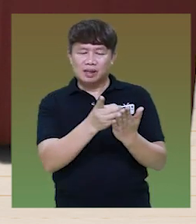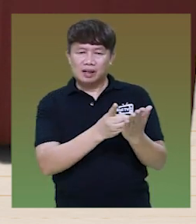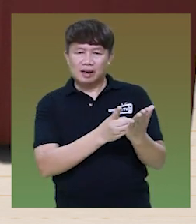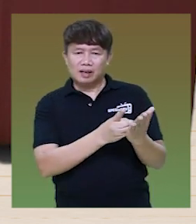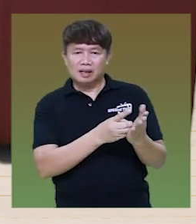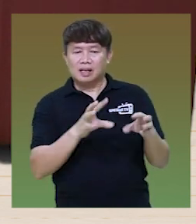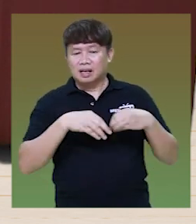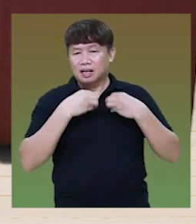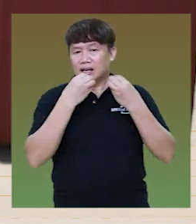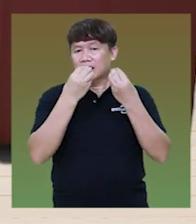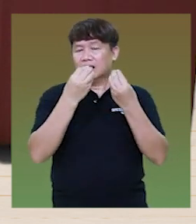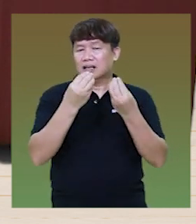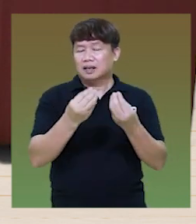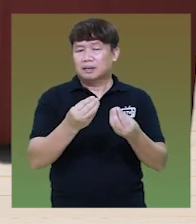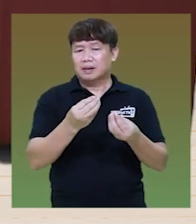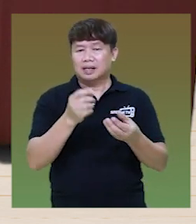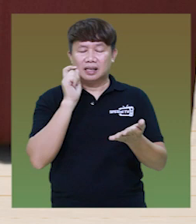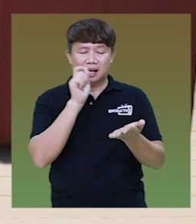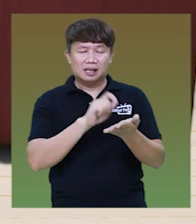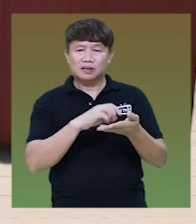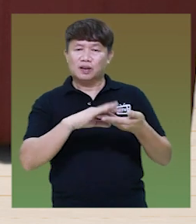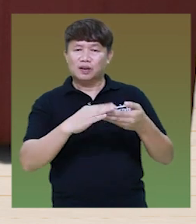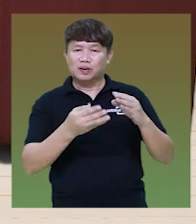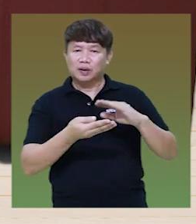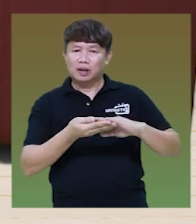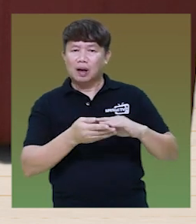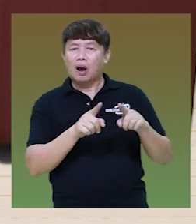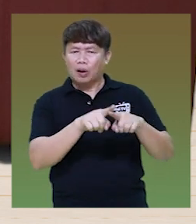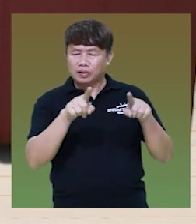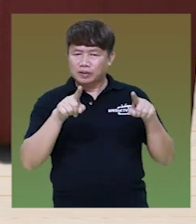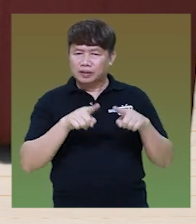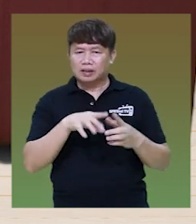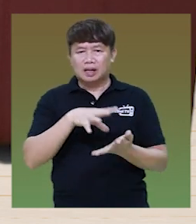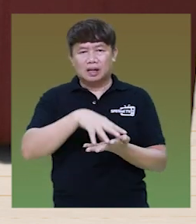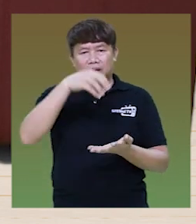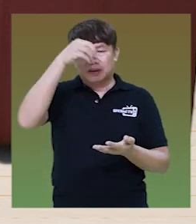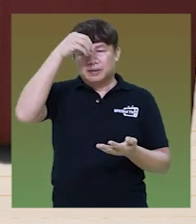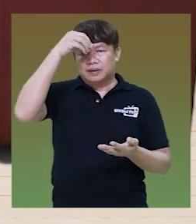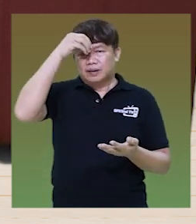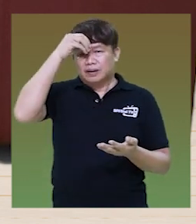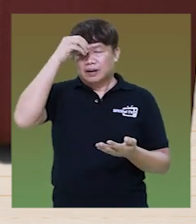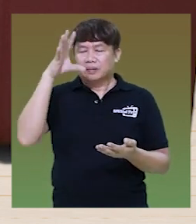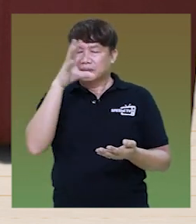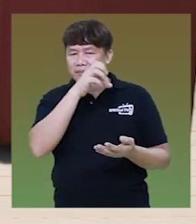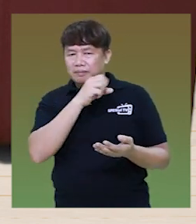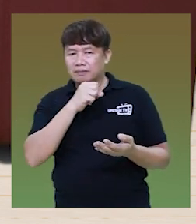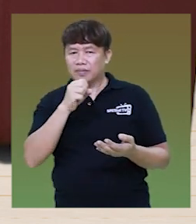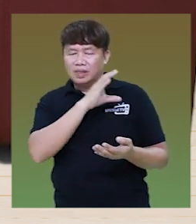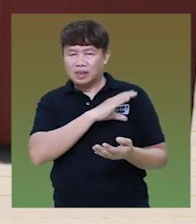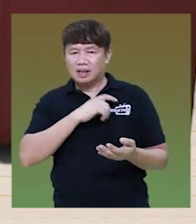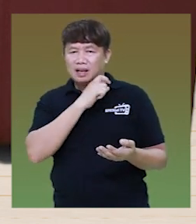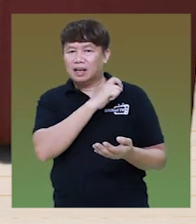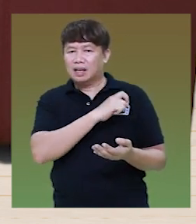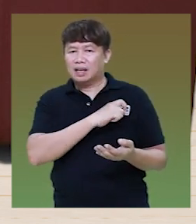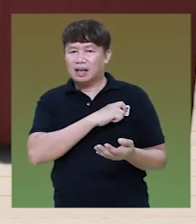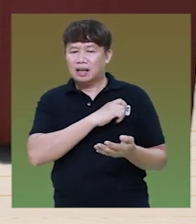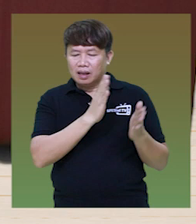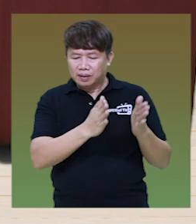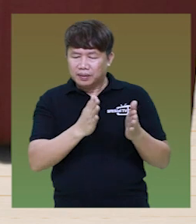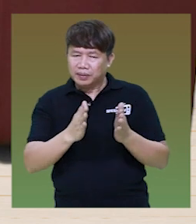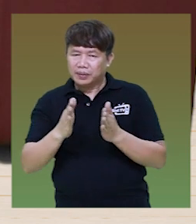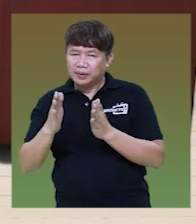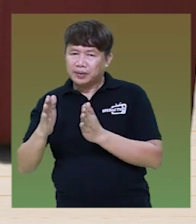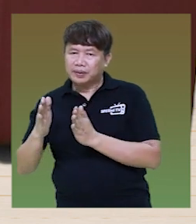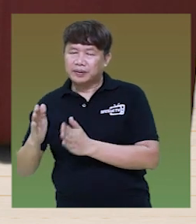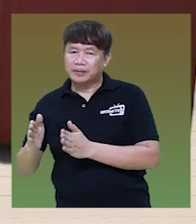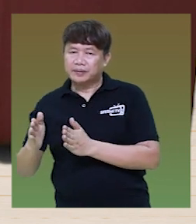in a given text or story. Also, I learned how to infer character traits and how to easily arrange the events in